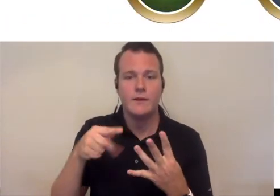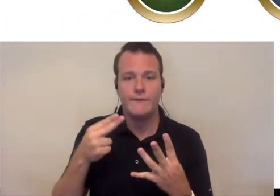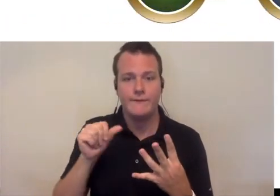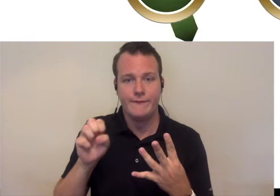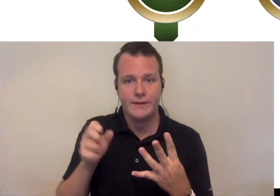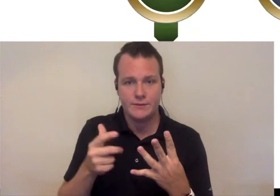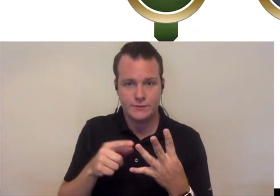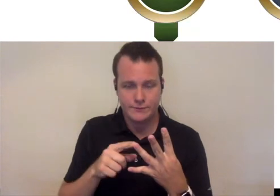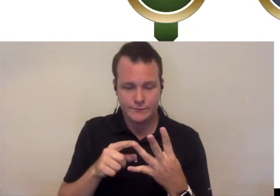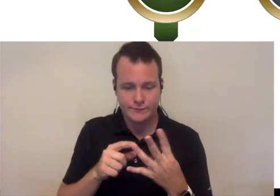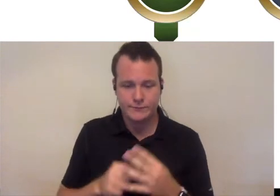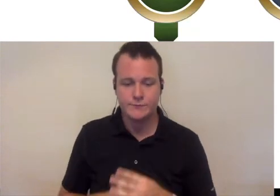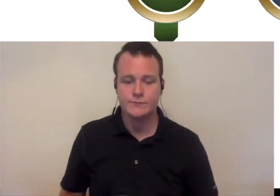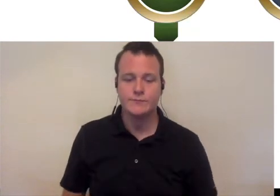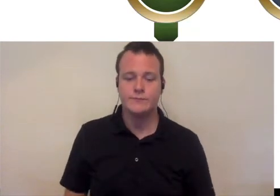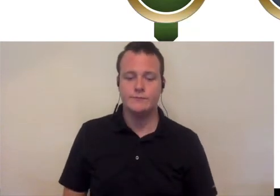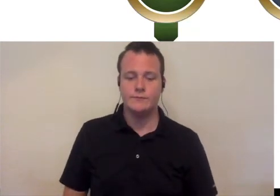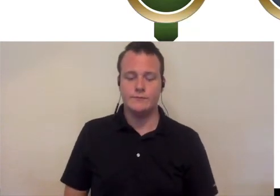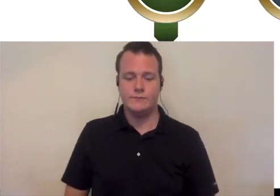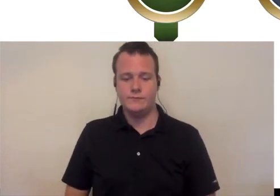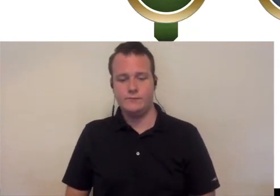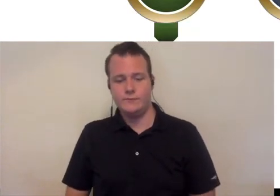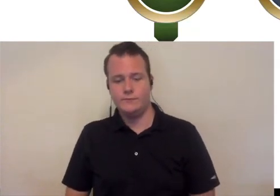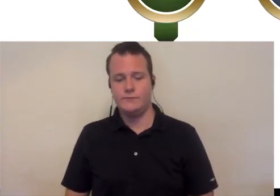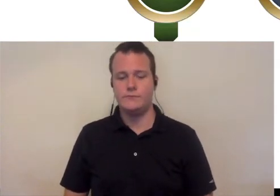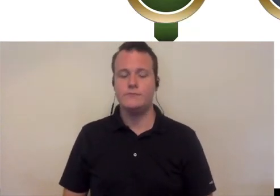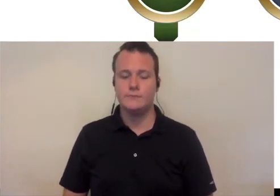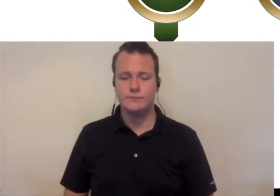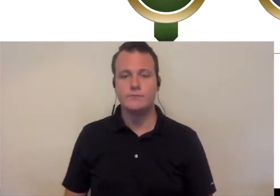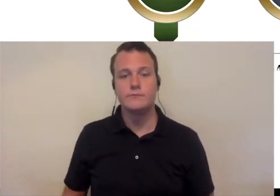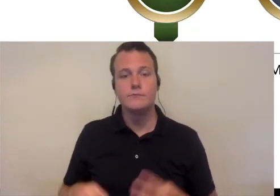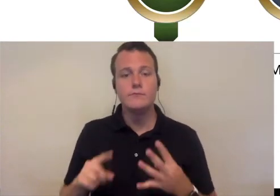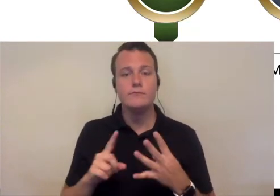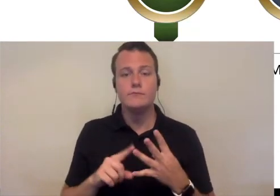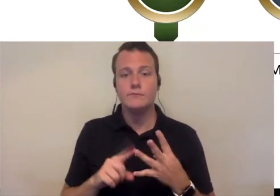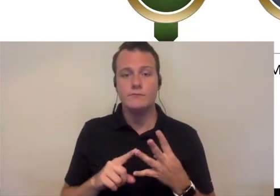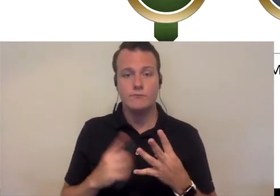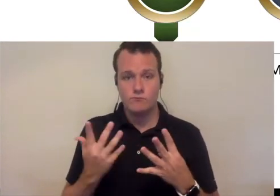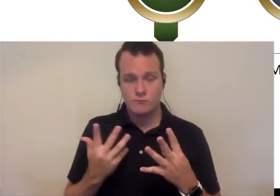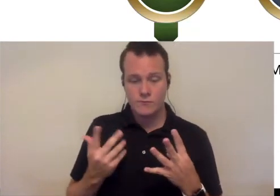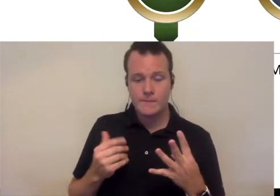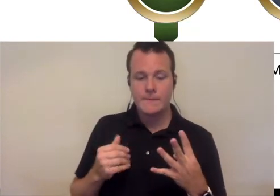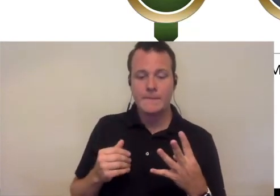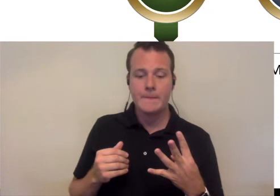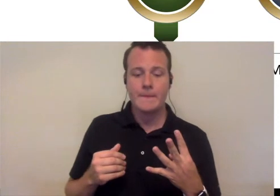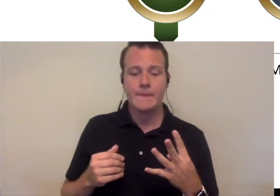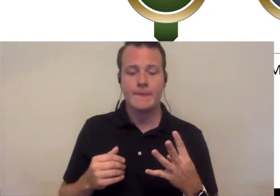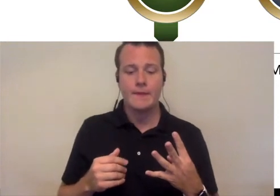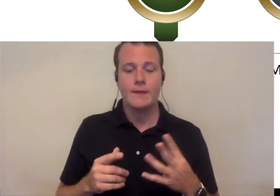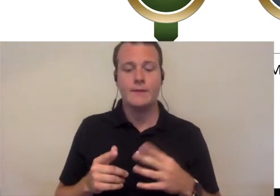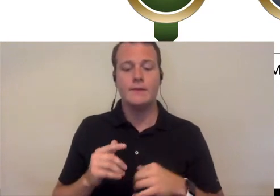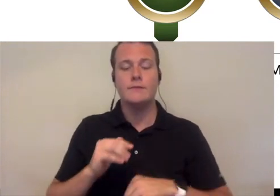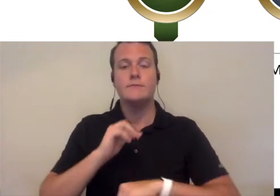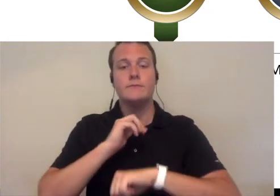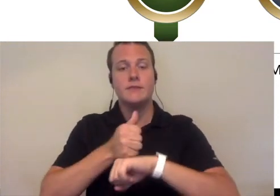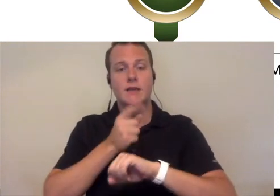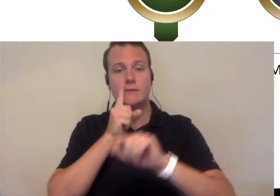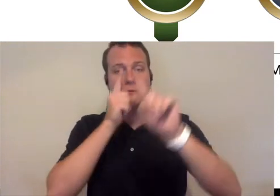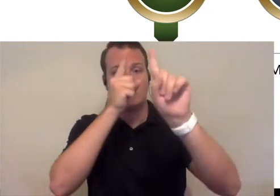So if we look at phase 3, we'll see that that is setting goals and meeting